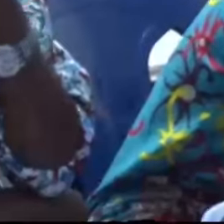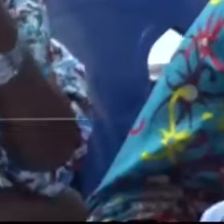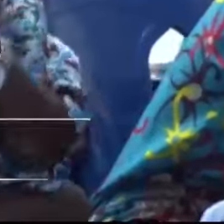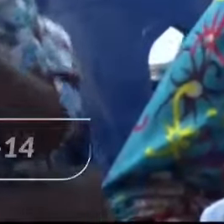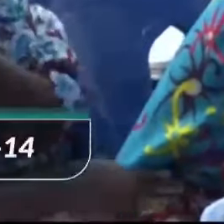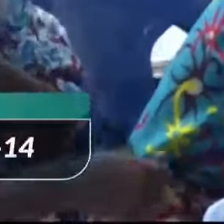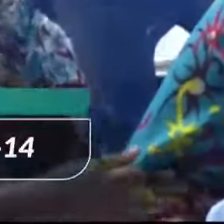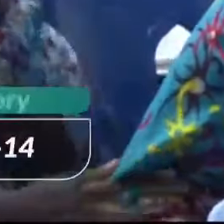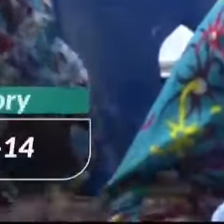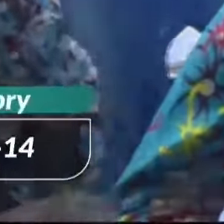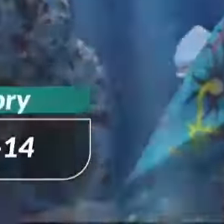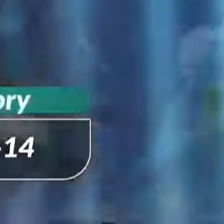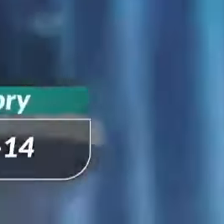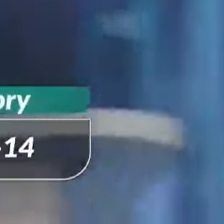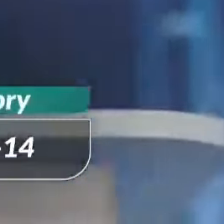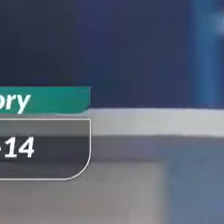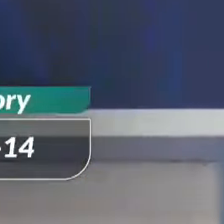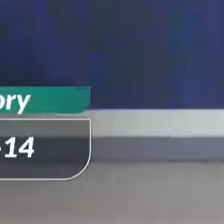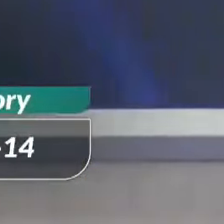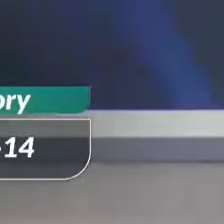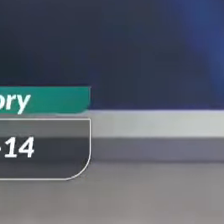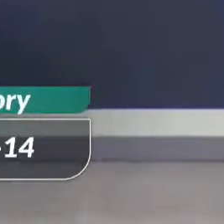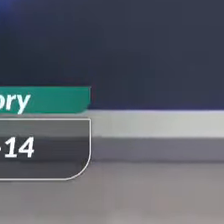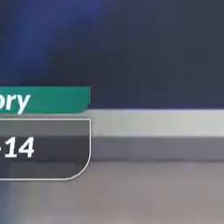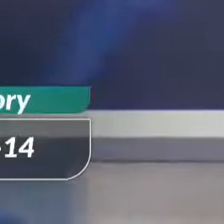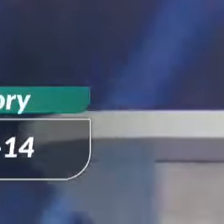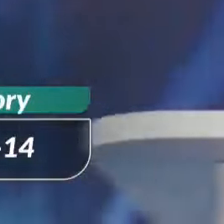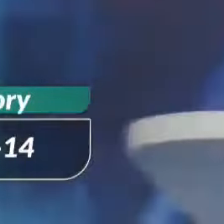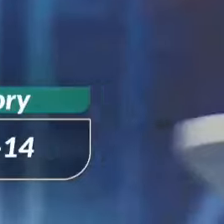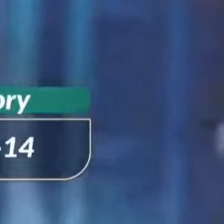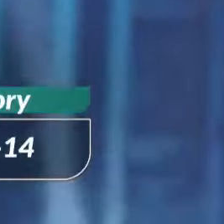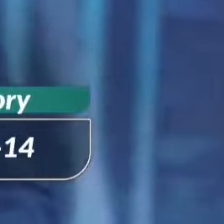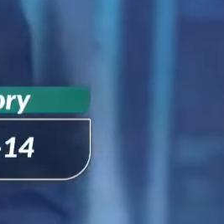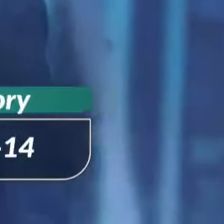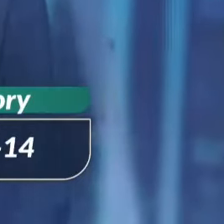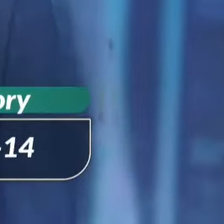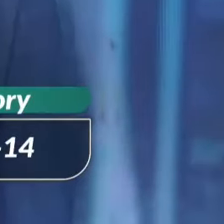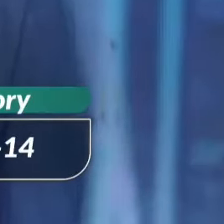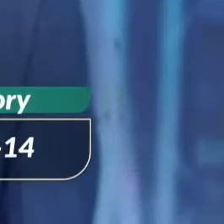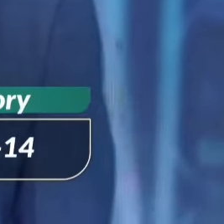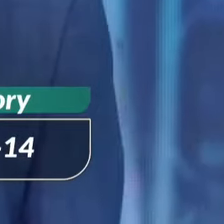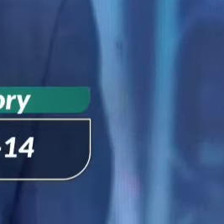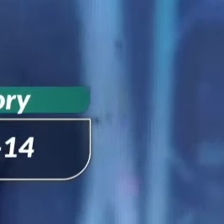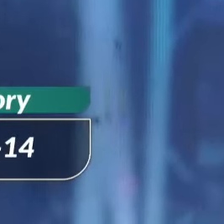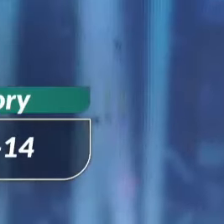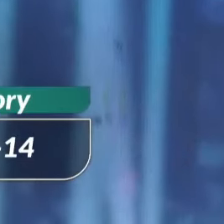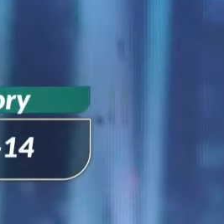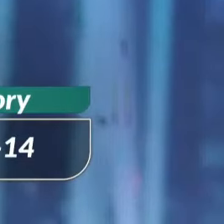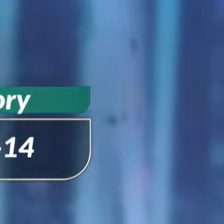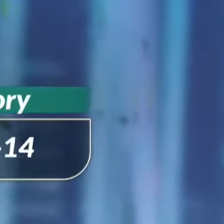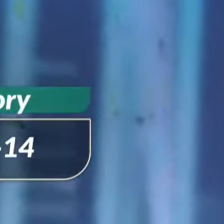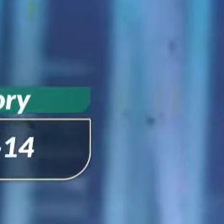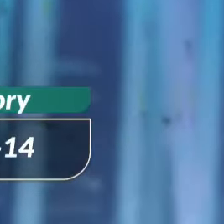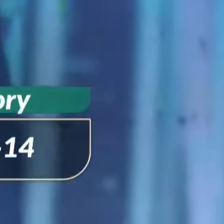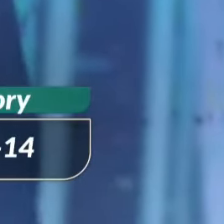translated by the master, translated, transported by the master. The hand of